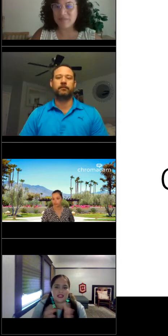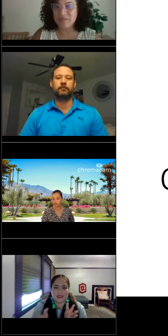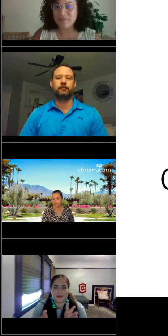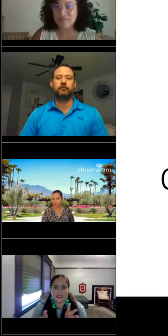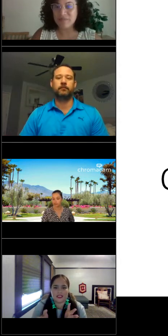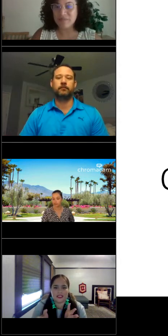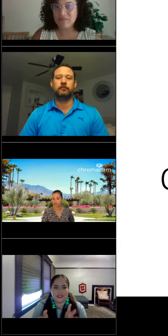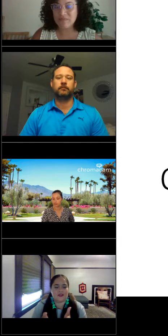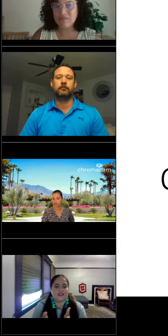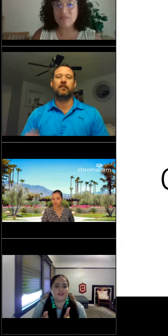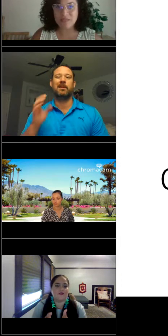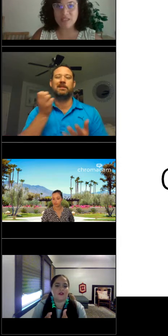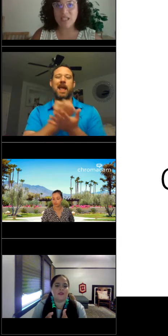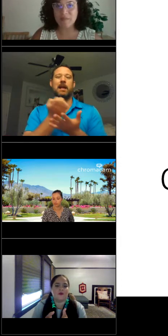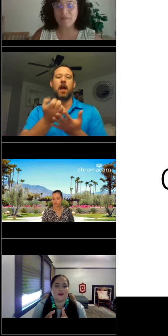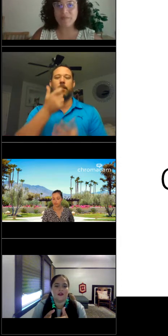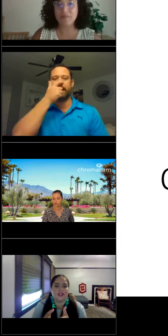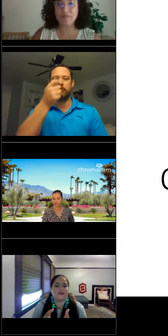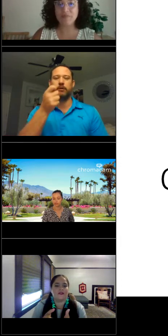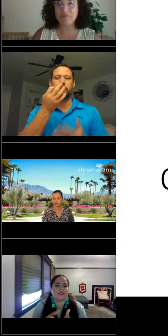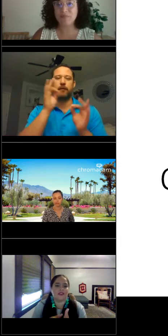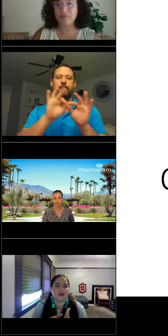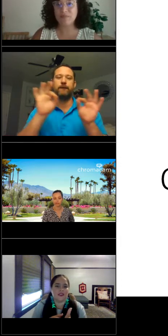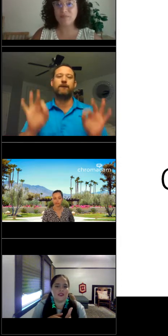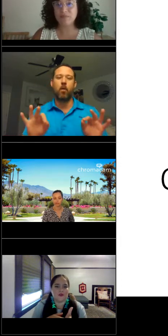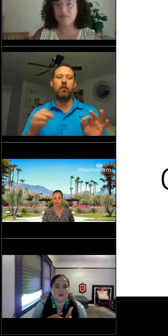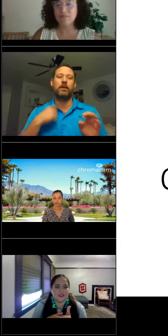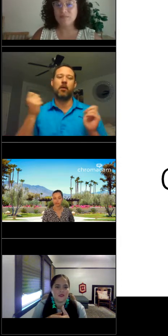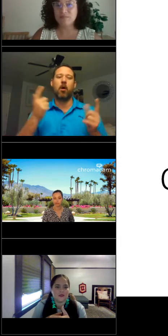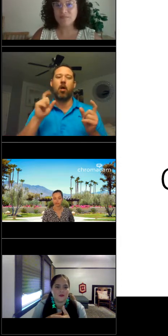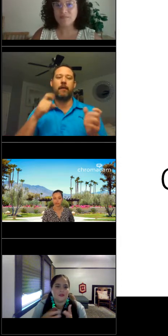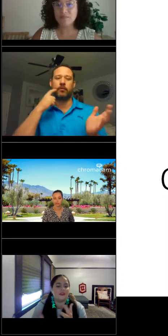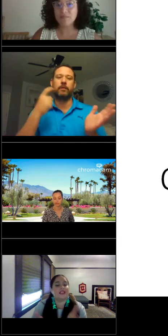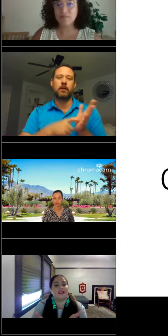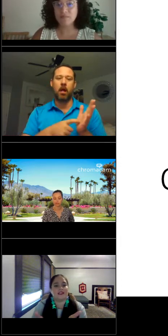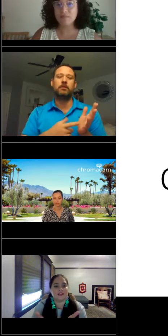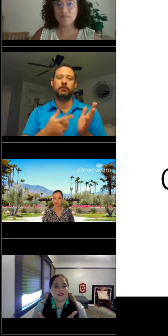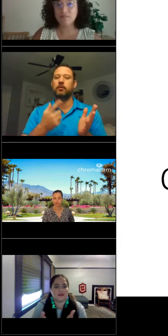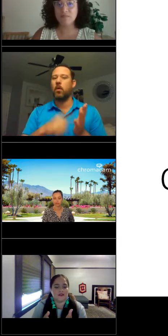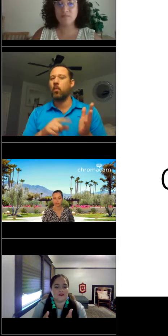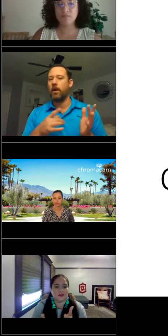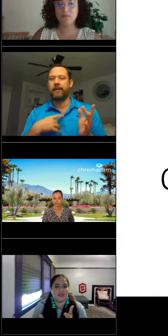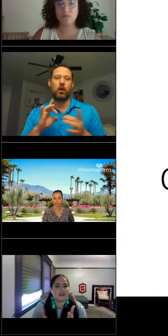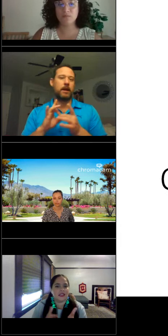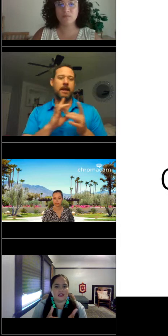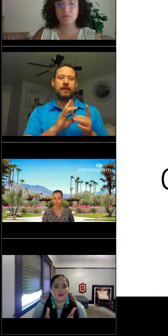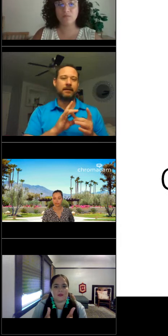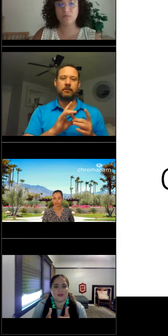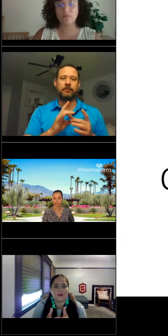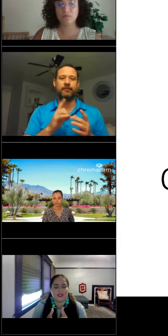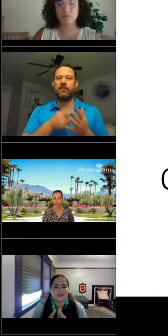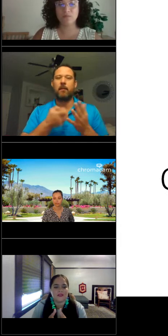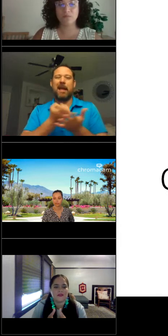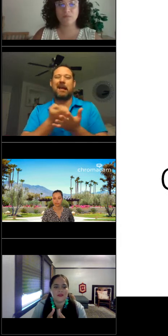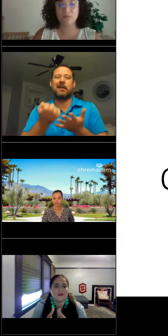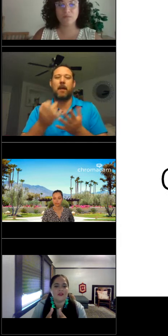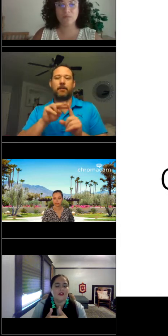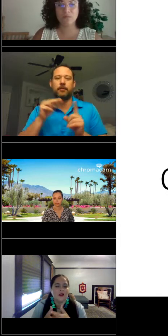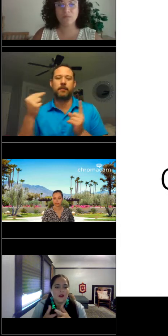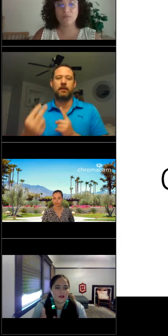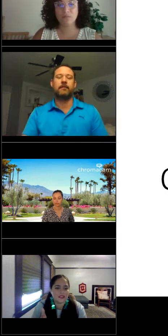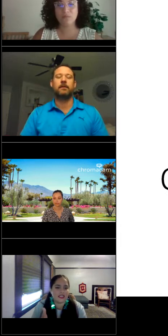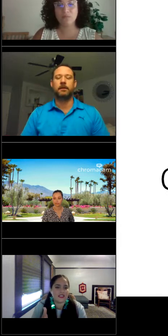an economic interest form that we all have to acknowledge what we may be connected to from an economic perspective.